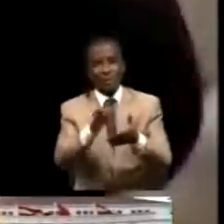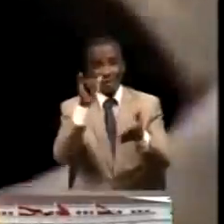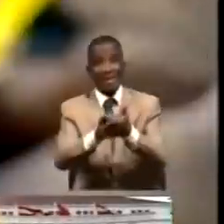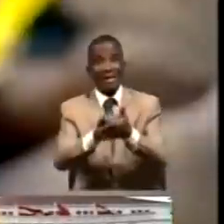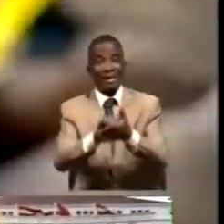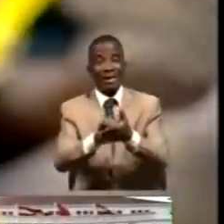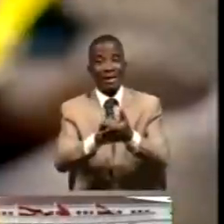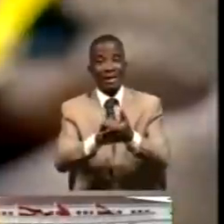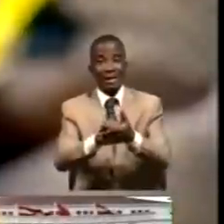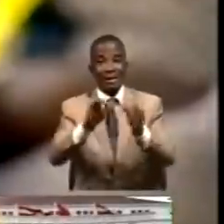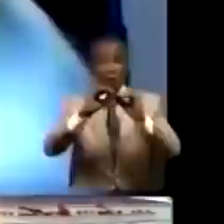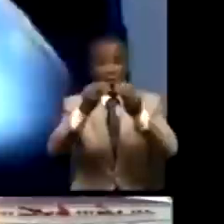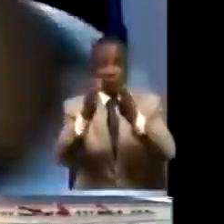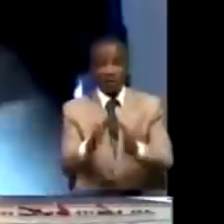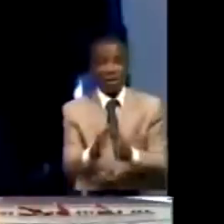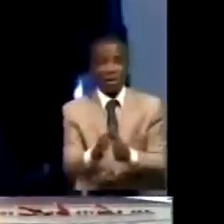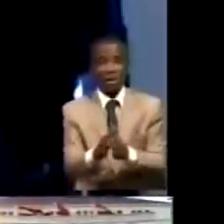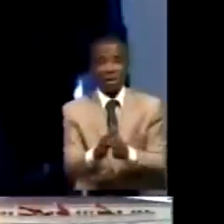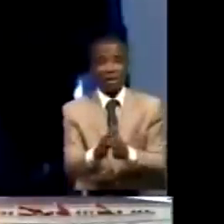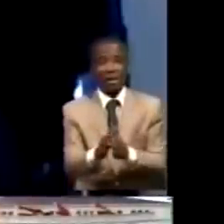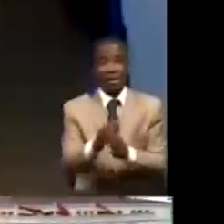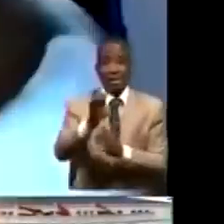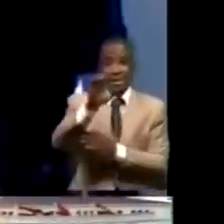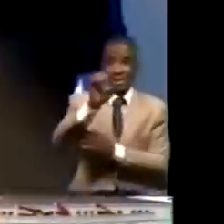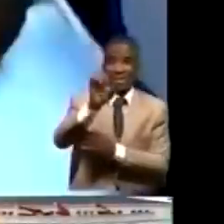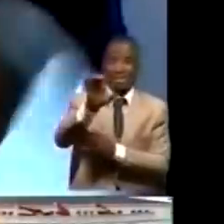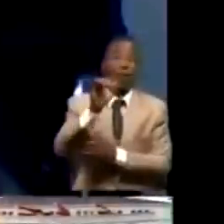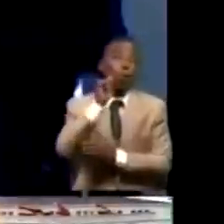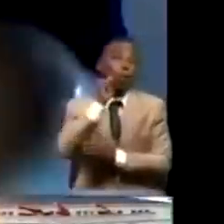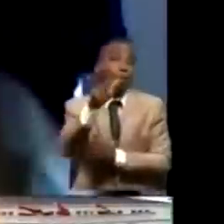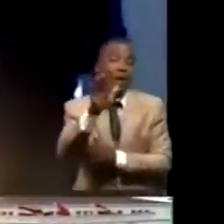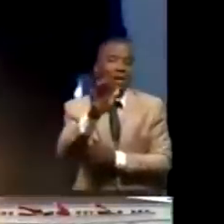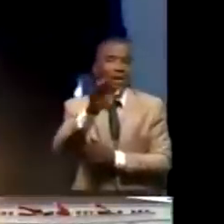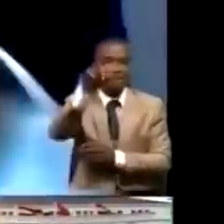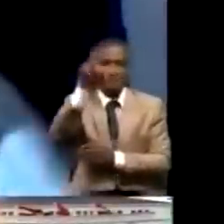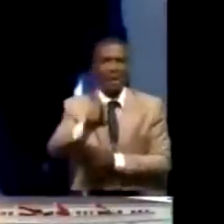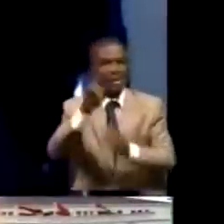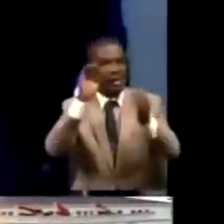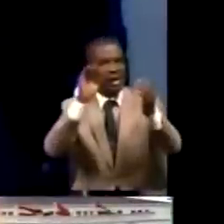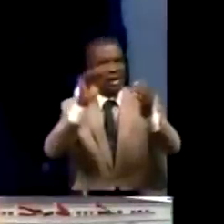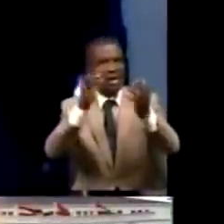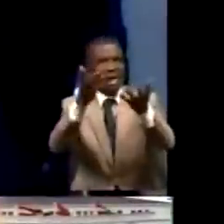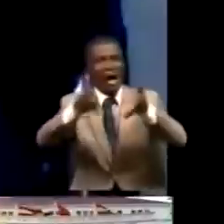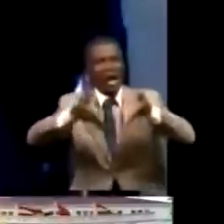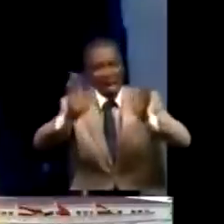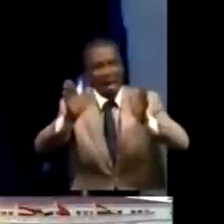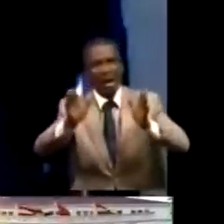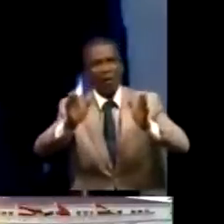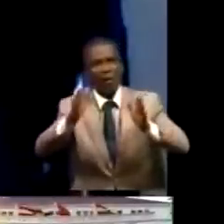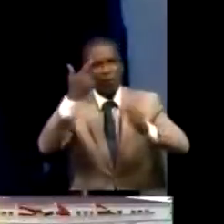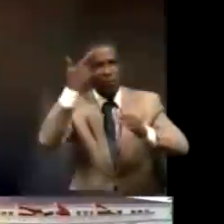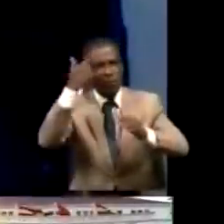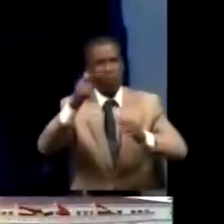that the returning officer, who is the Jean Mensa, was expected to give an opportunity